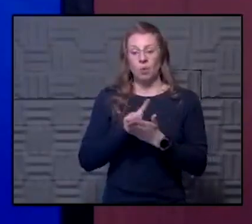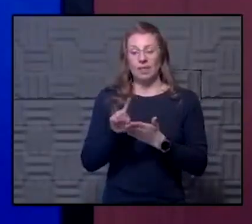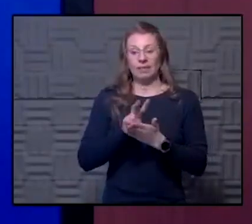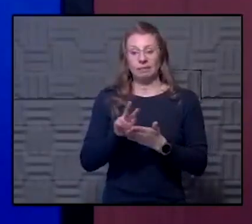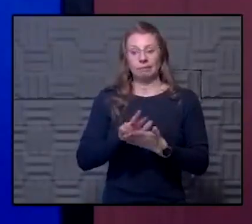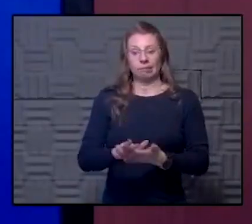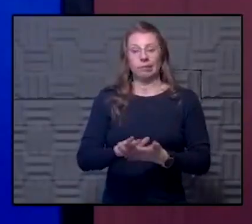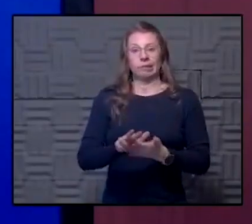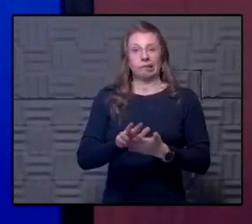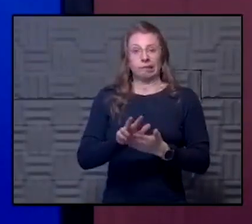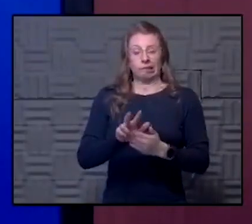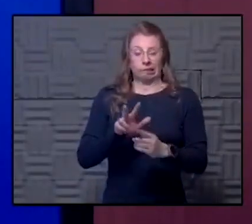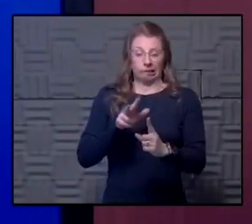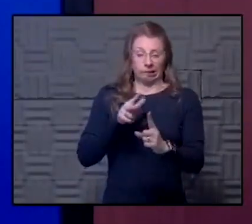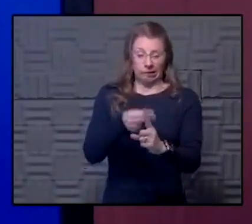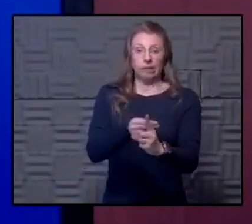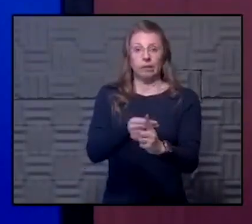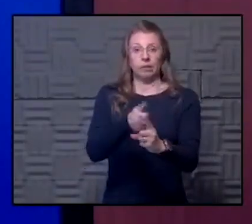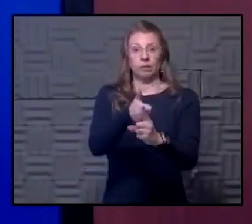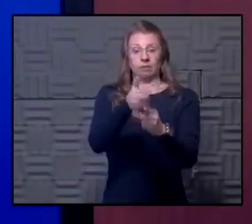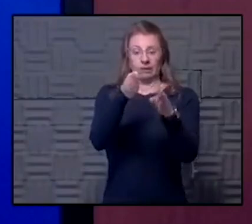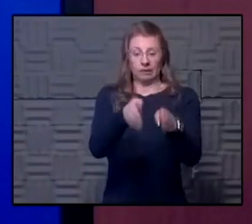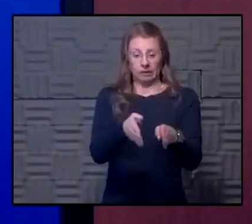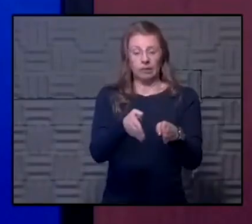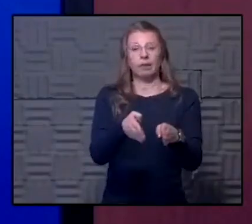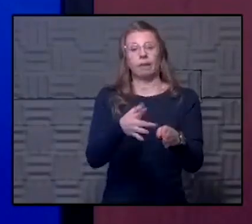be able to get to you individually feels